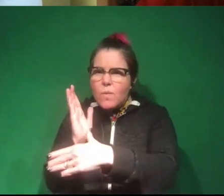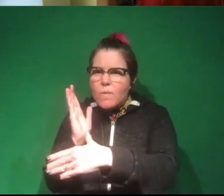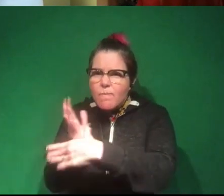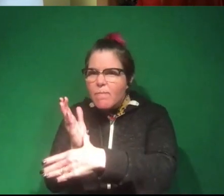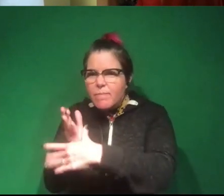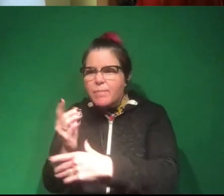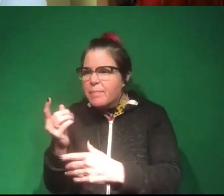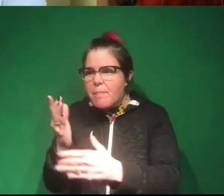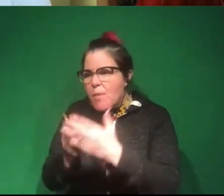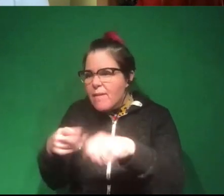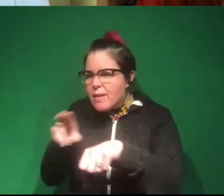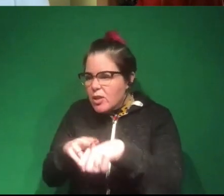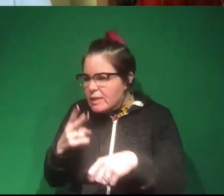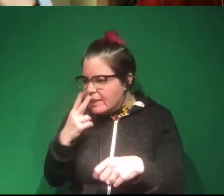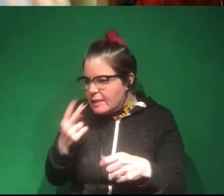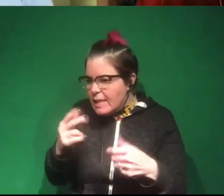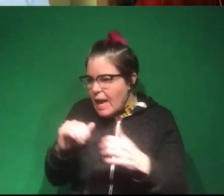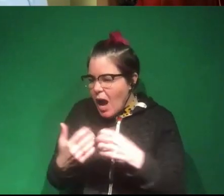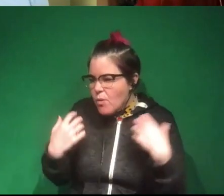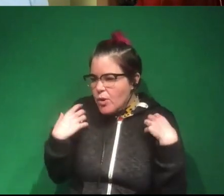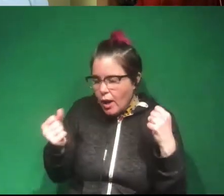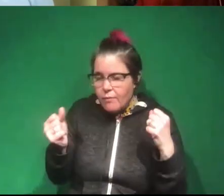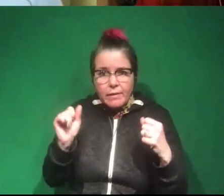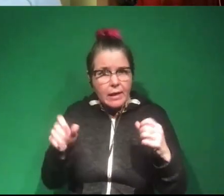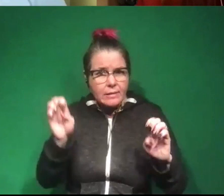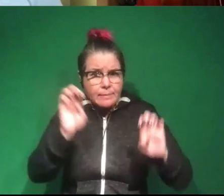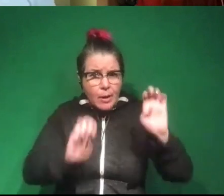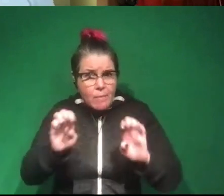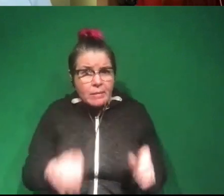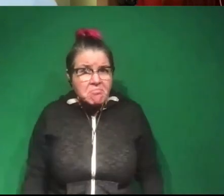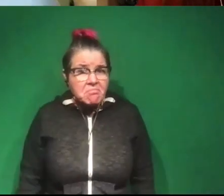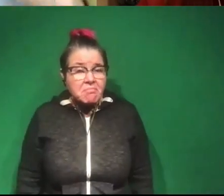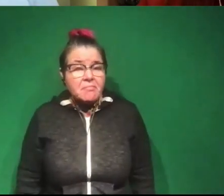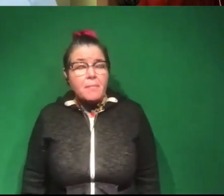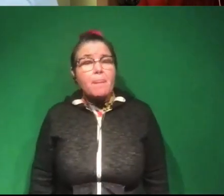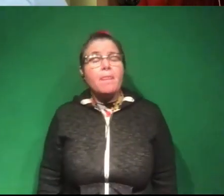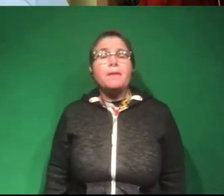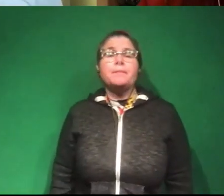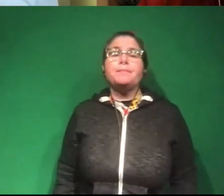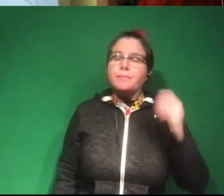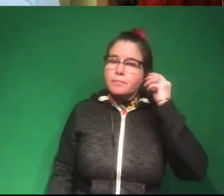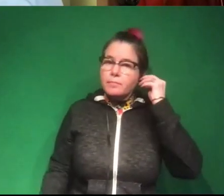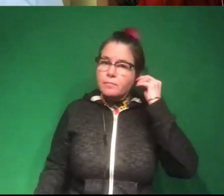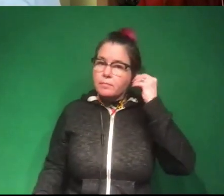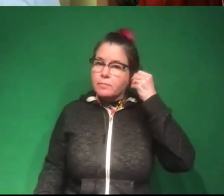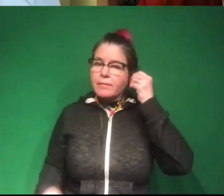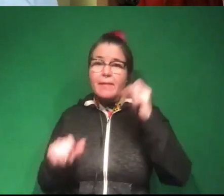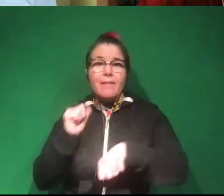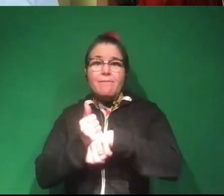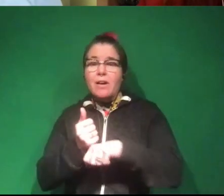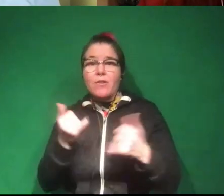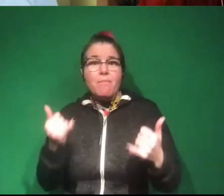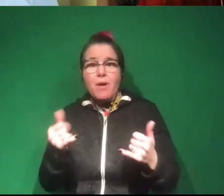of nature and see how it recovers. You are doing experiments. This is, the founder of modern entomology